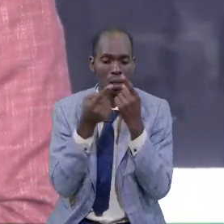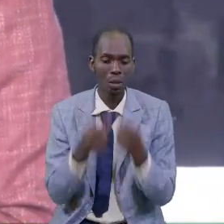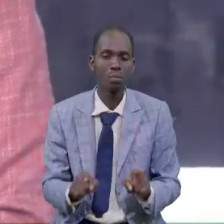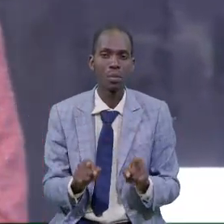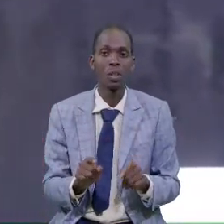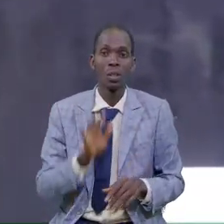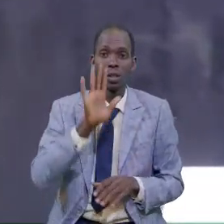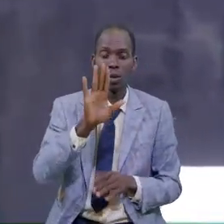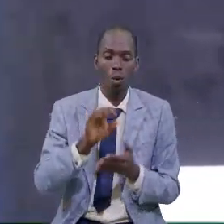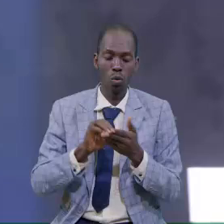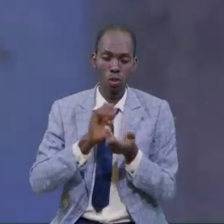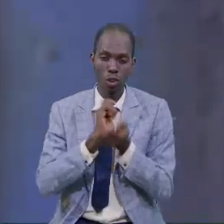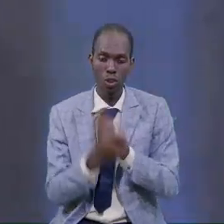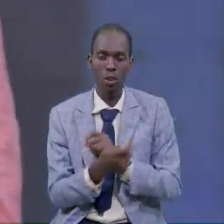come.